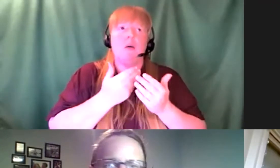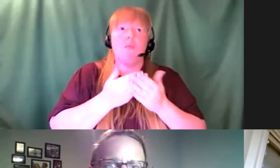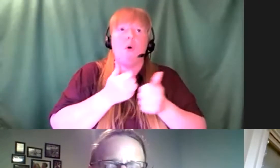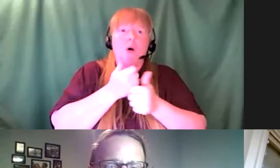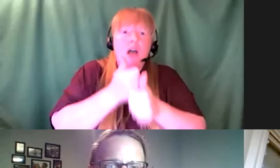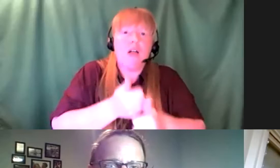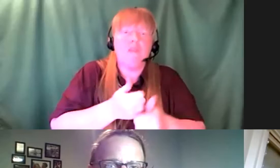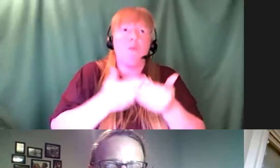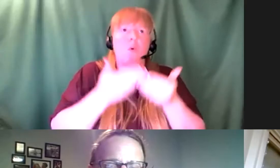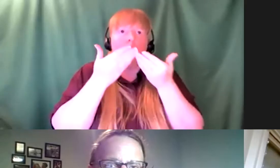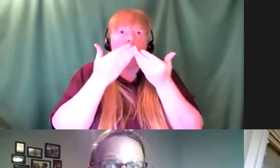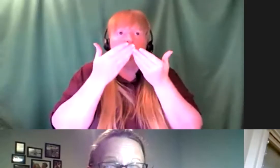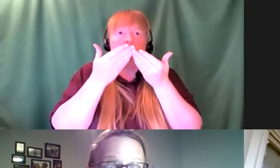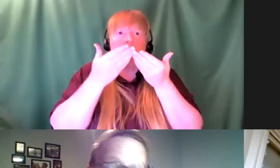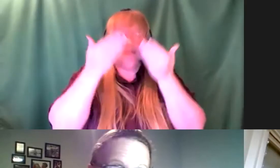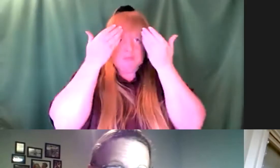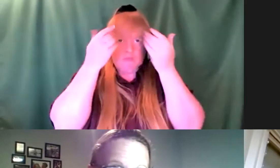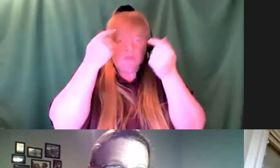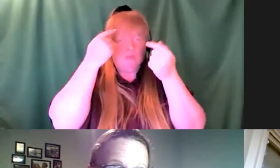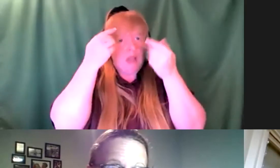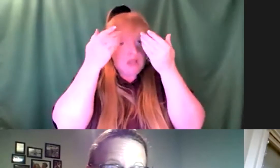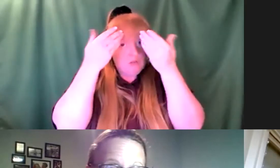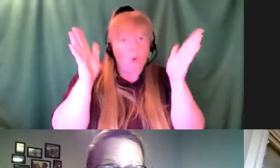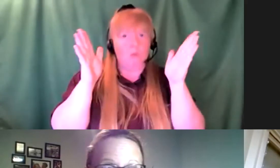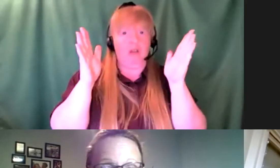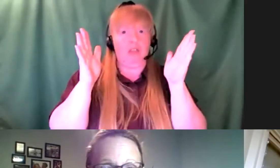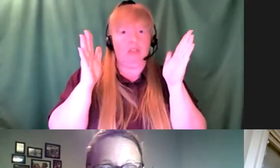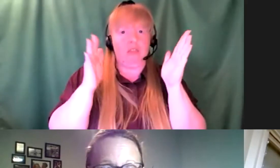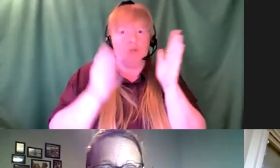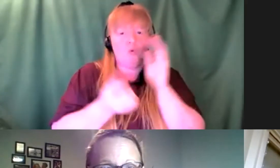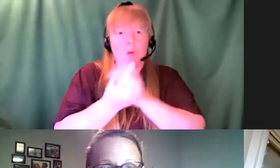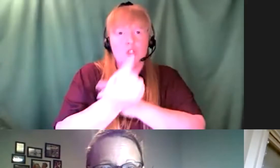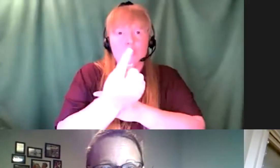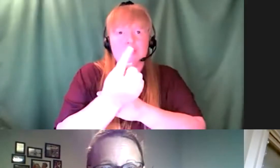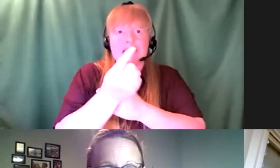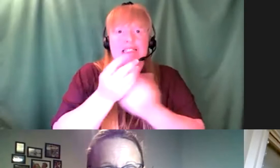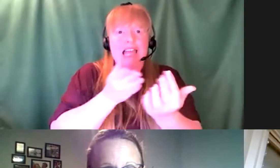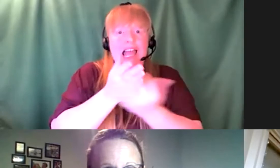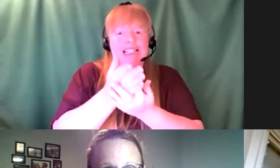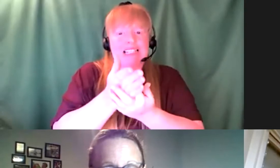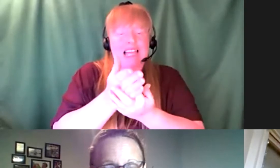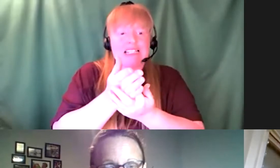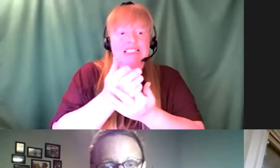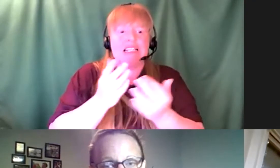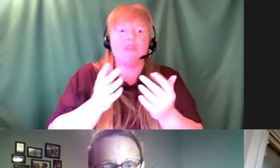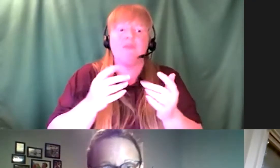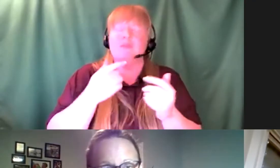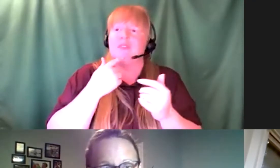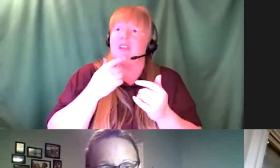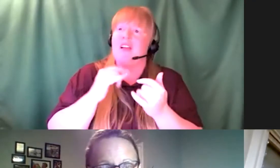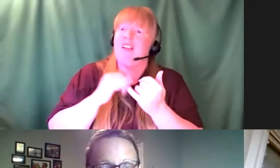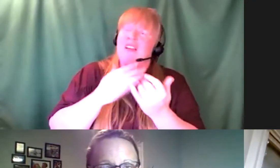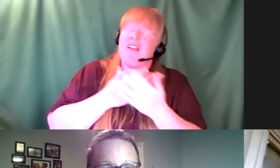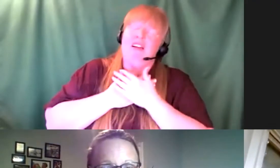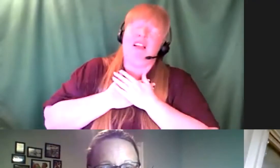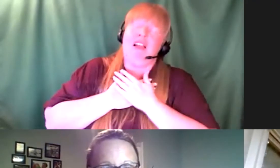of open to how we can provide people with opportunities. Thank you. I just absolutely love you